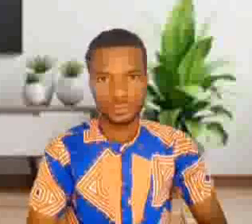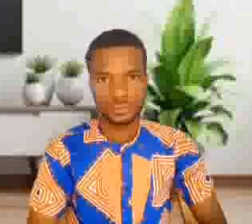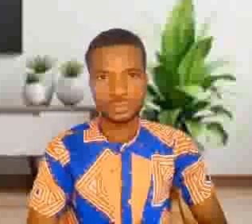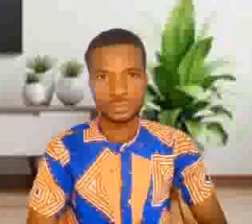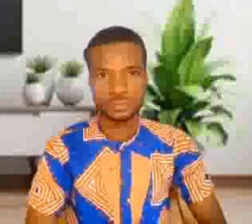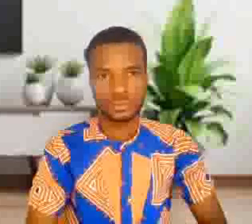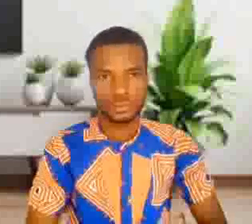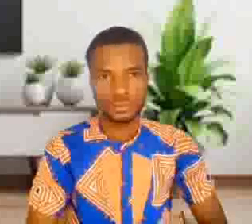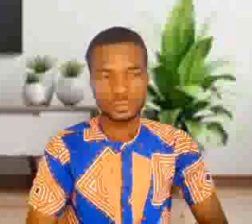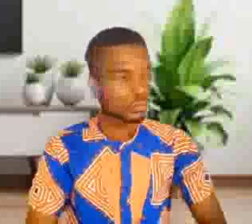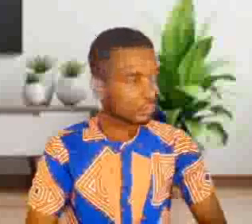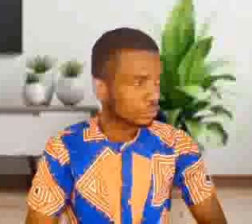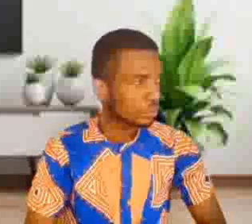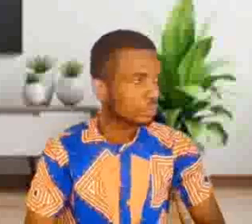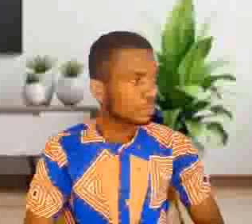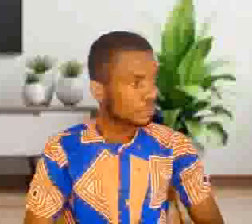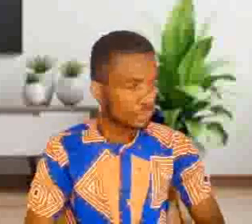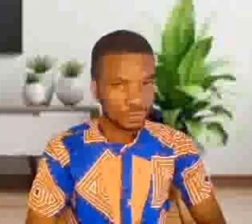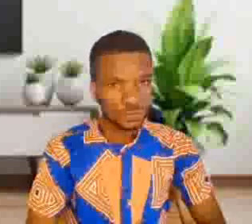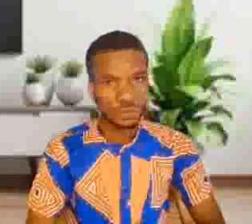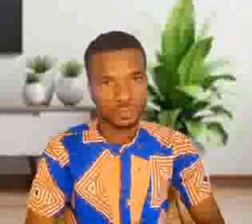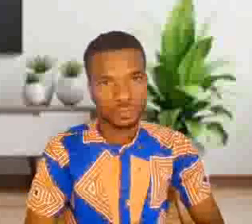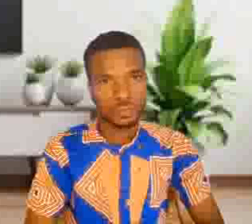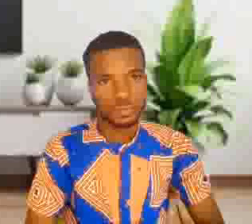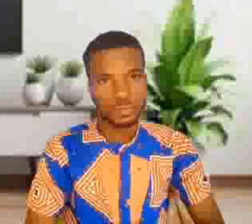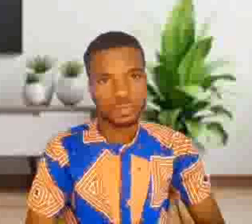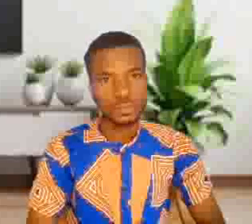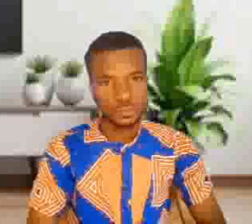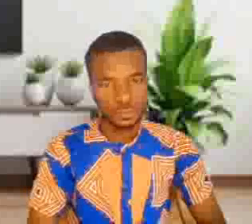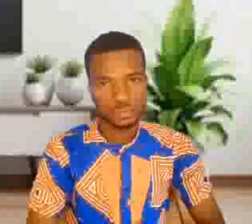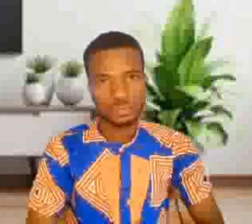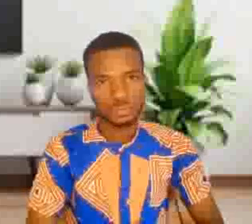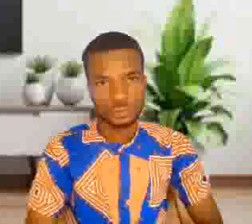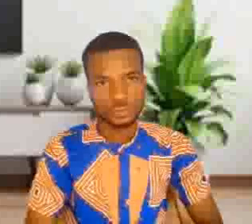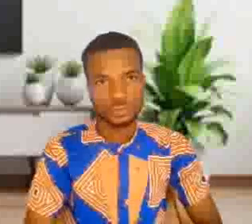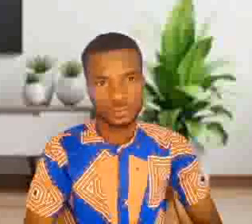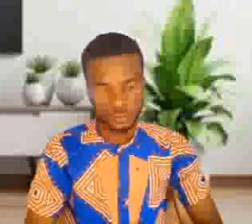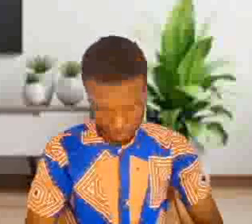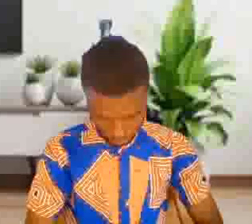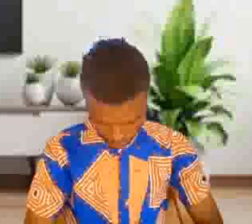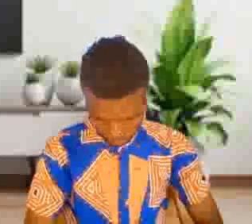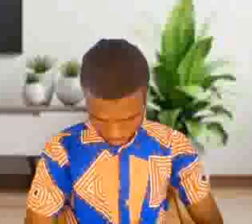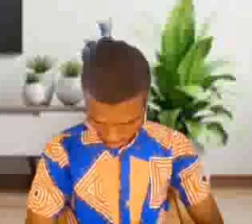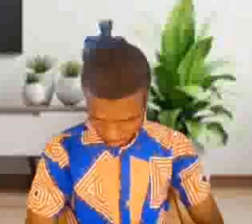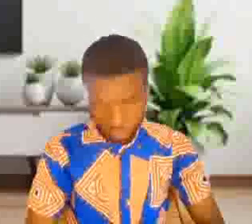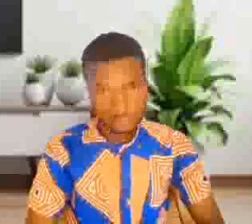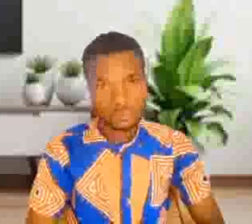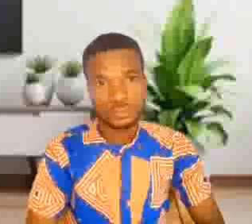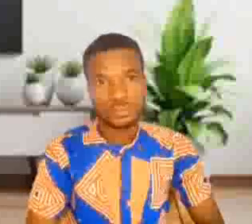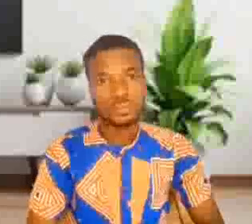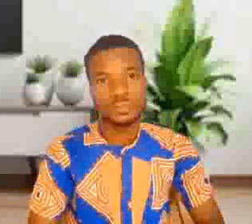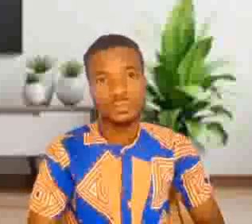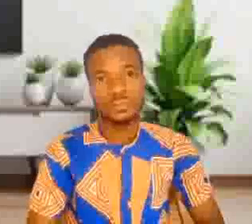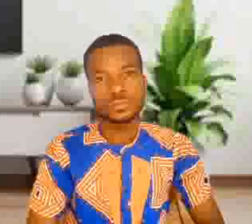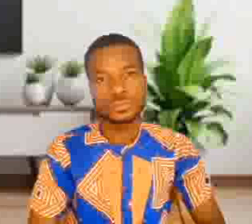organic, intrinsic requirement, capacity requirement for dominion. And when the devil came to attack